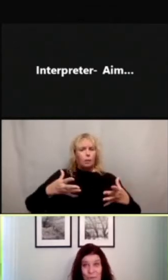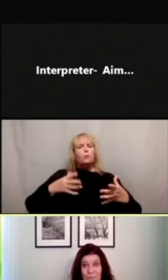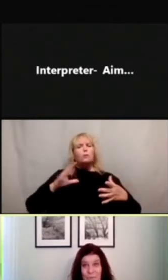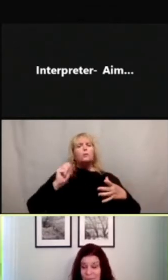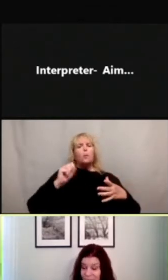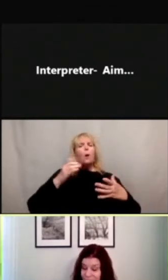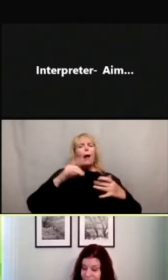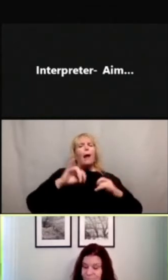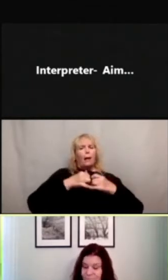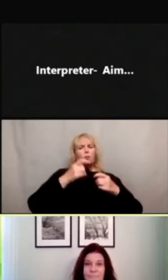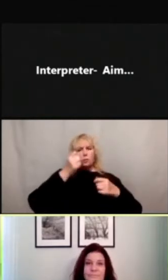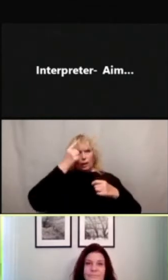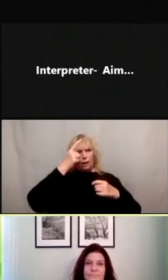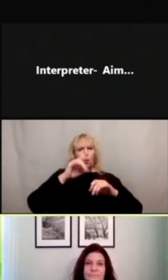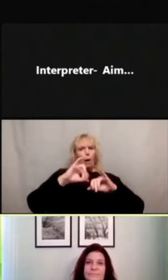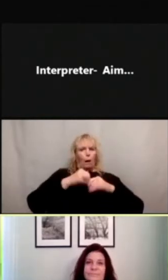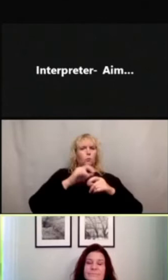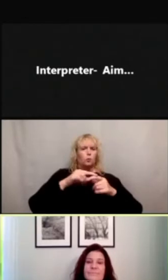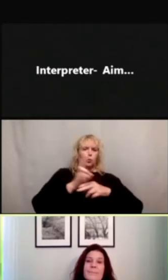how do you use it.